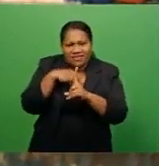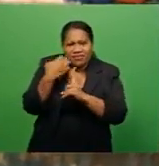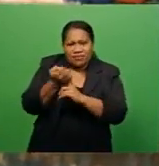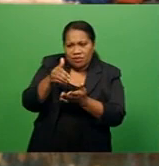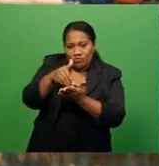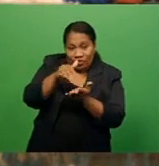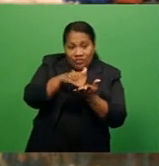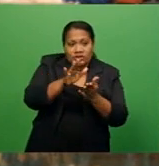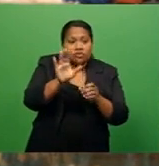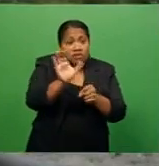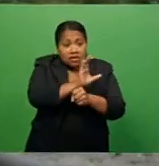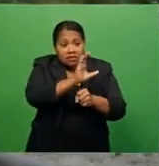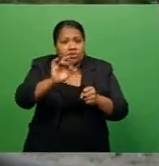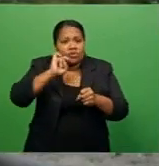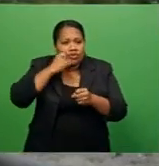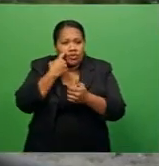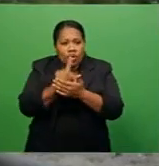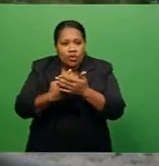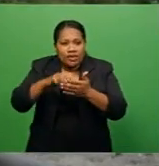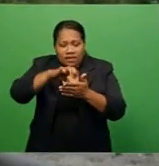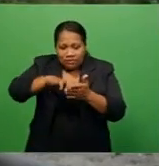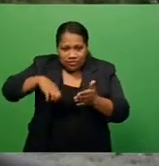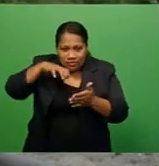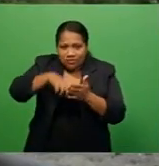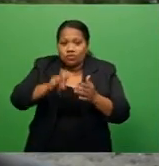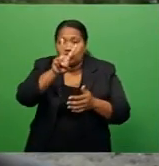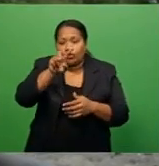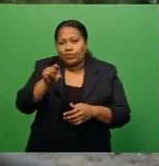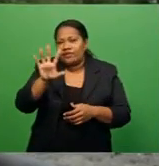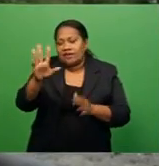will only dig at a depth of 2.5 meters.